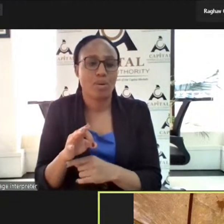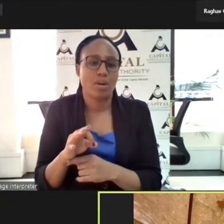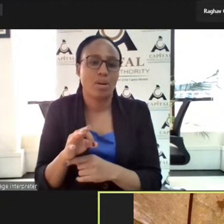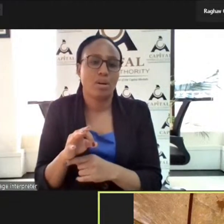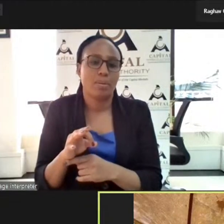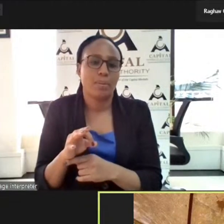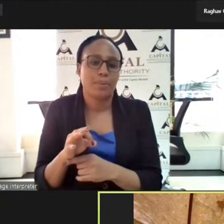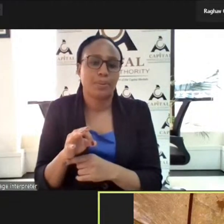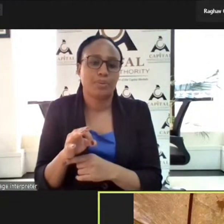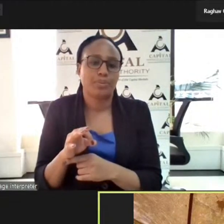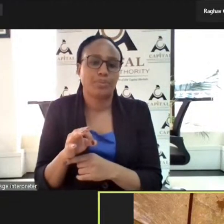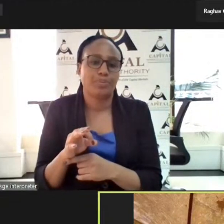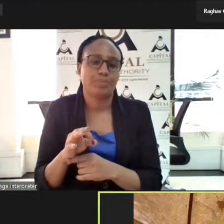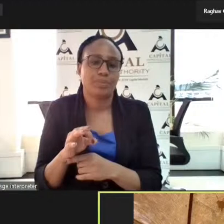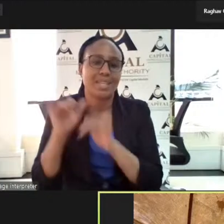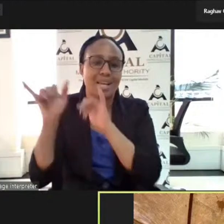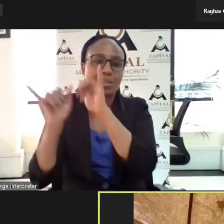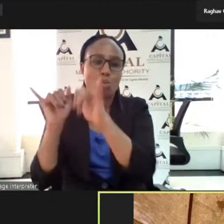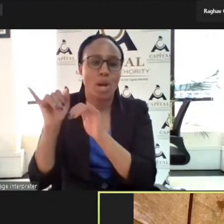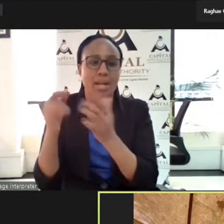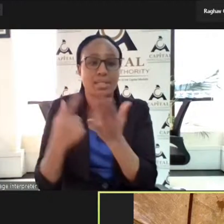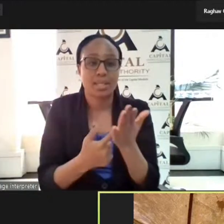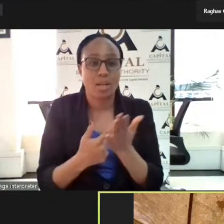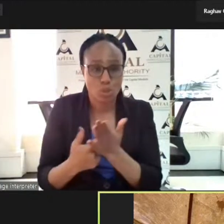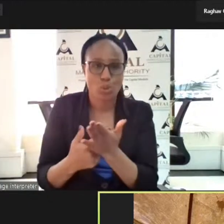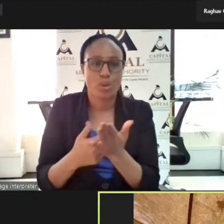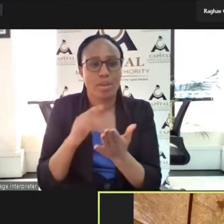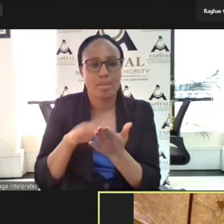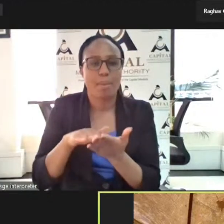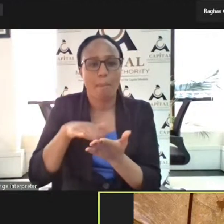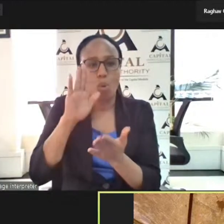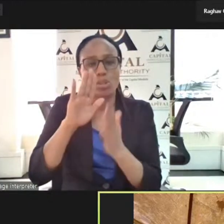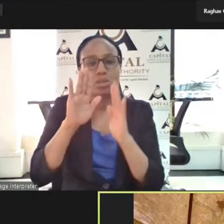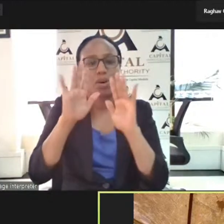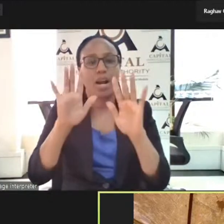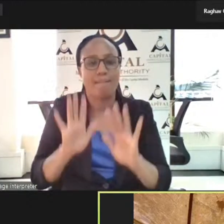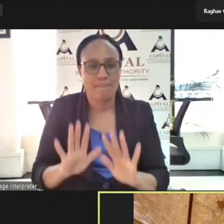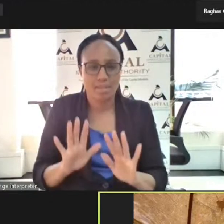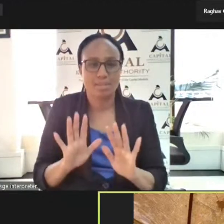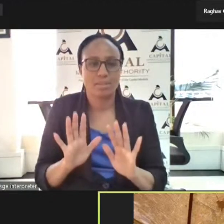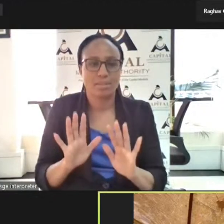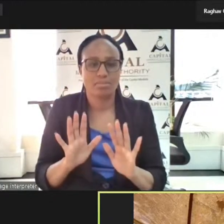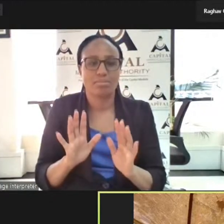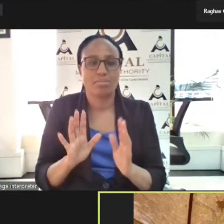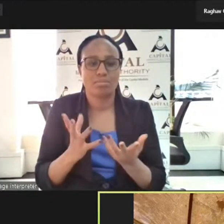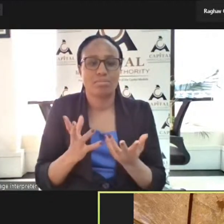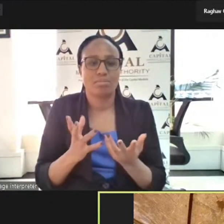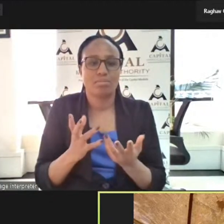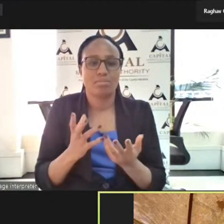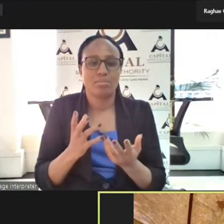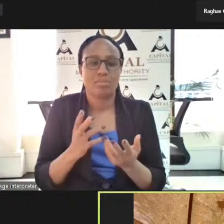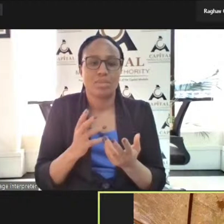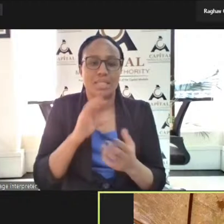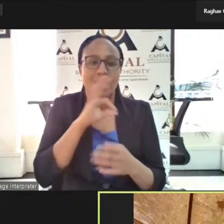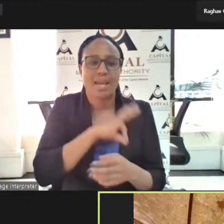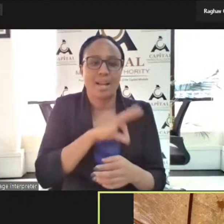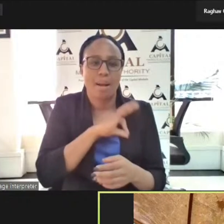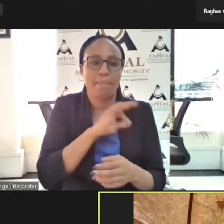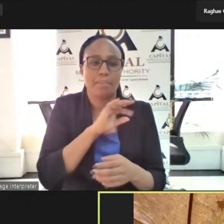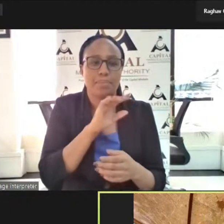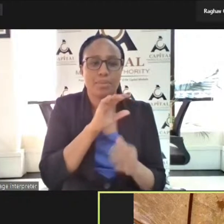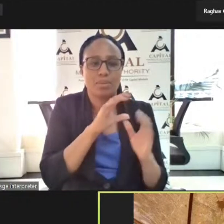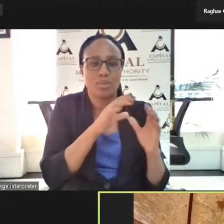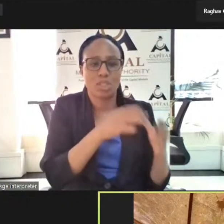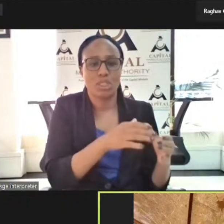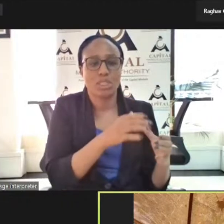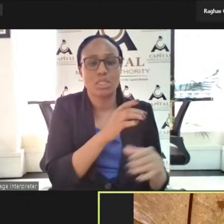for the diaspora discussion, the most relevant REIT will be the income REIT, and the income